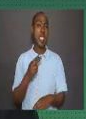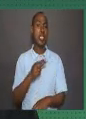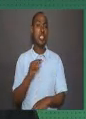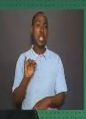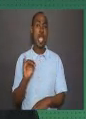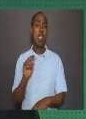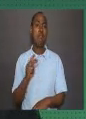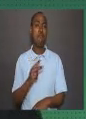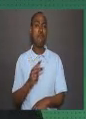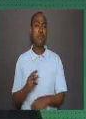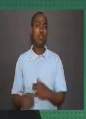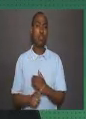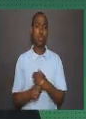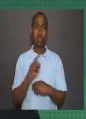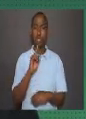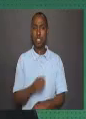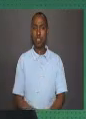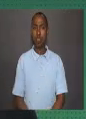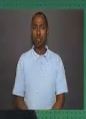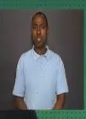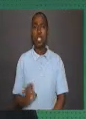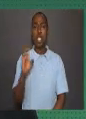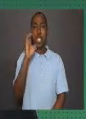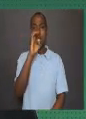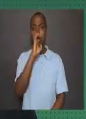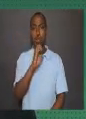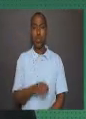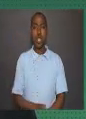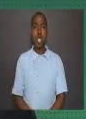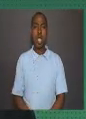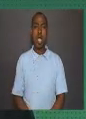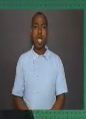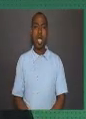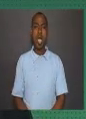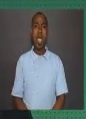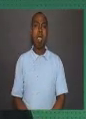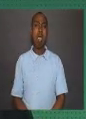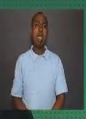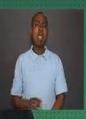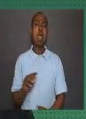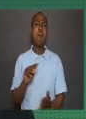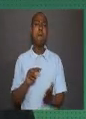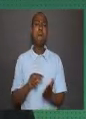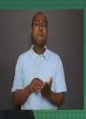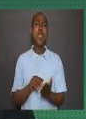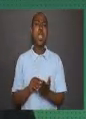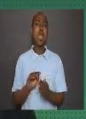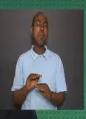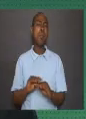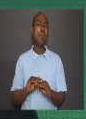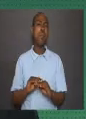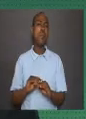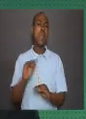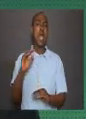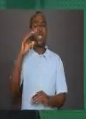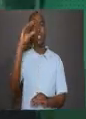HIV. In Ethiopia alone, over 1 million people are infected with